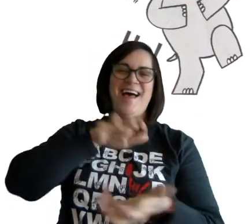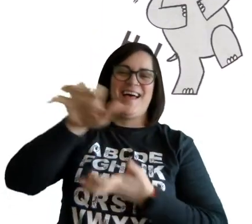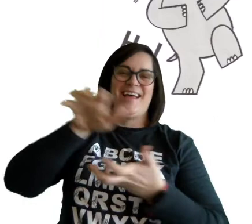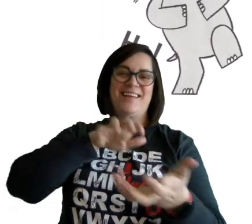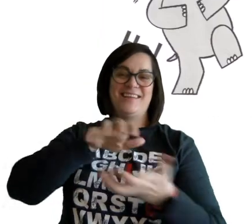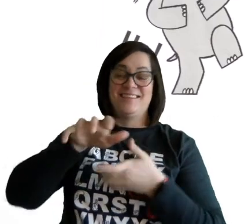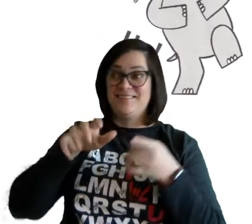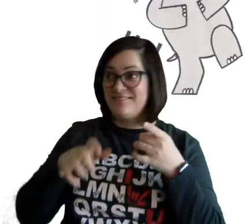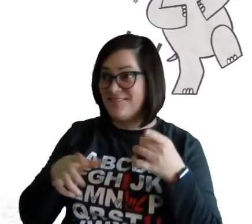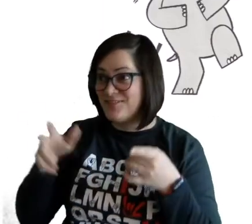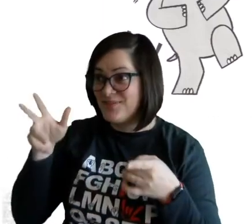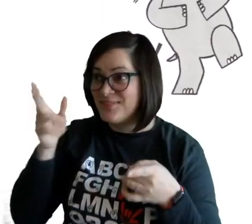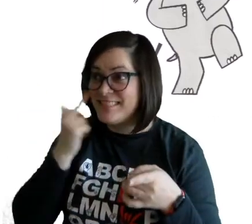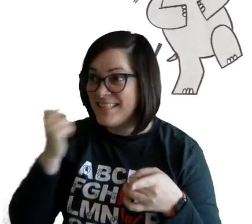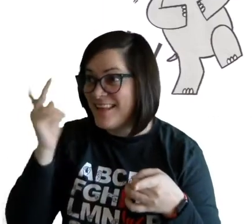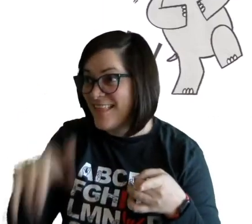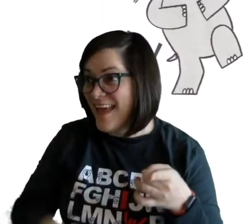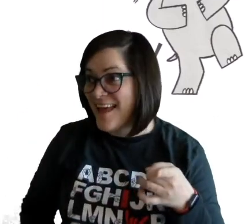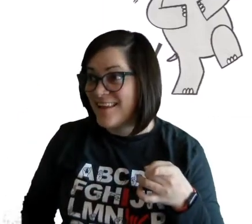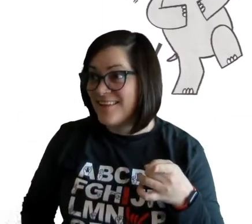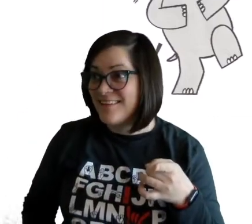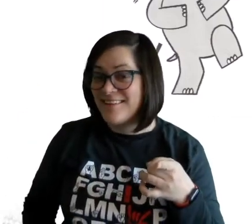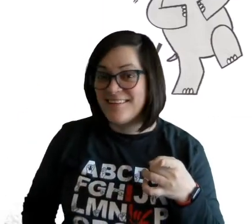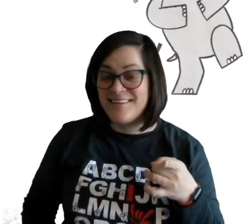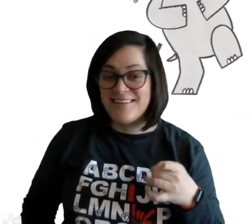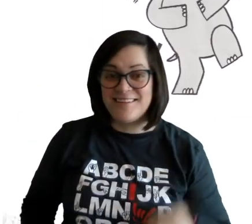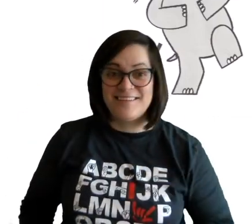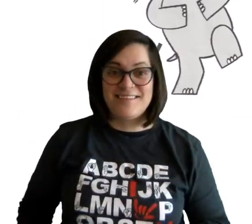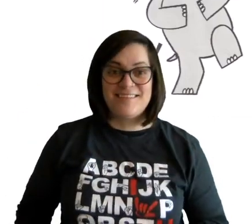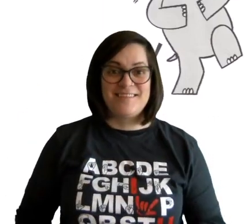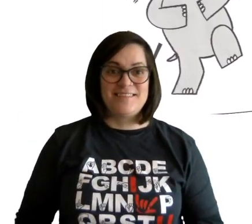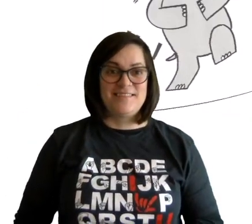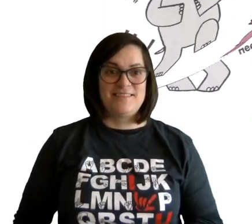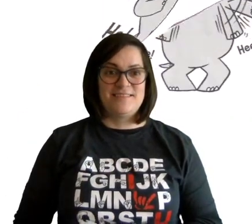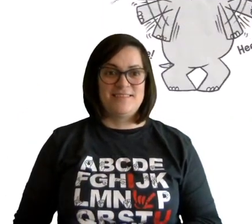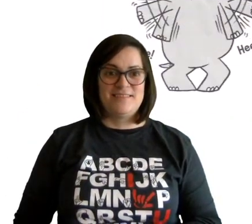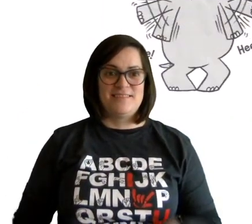Ha ha ha ha ha! Did you hear that?